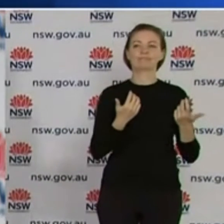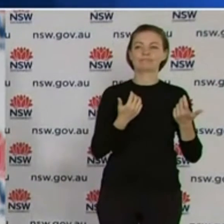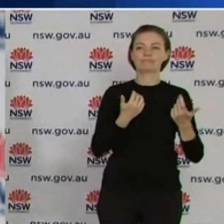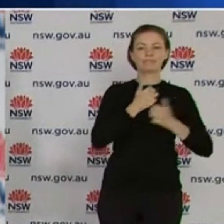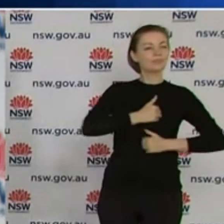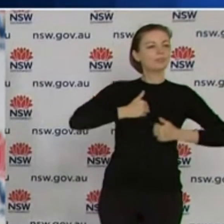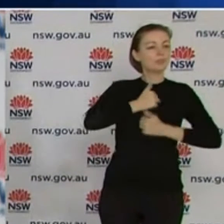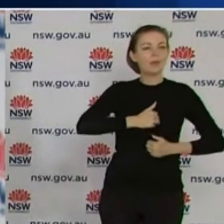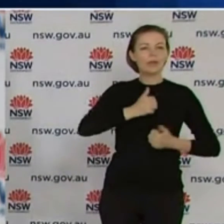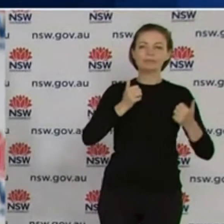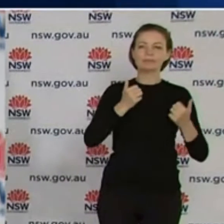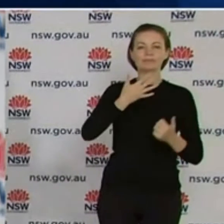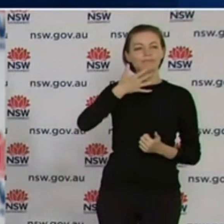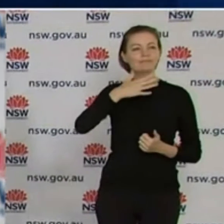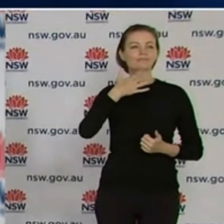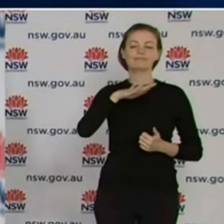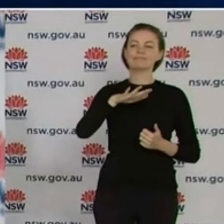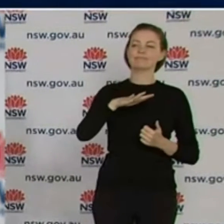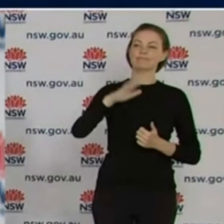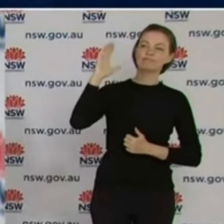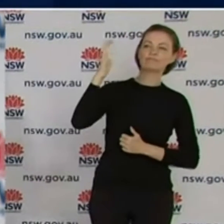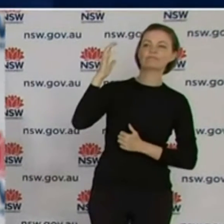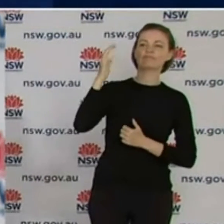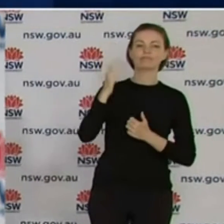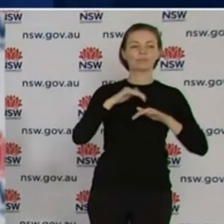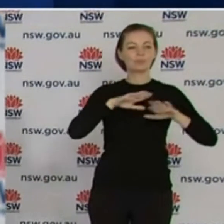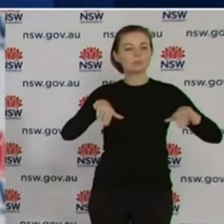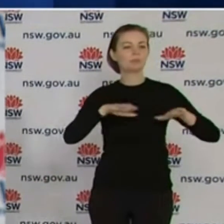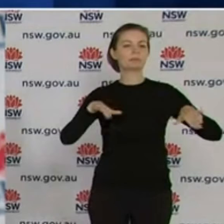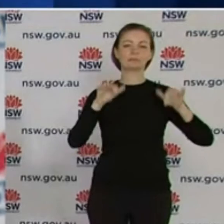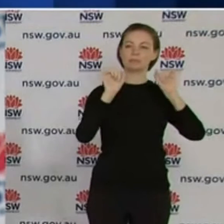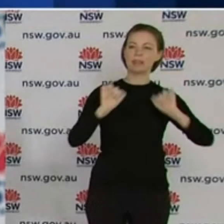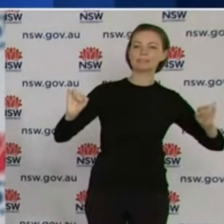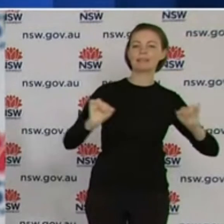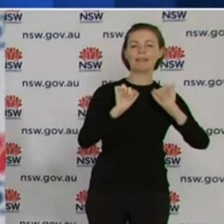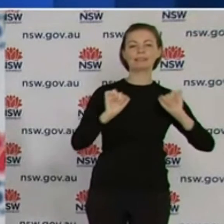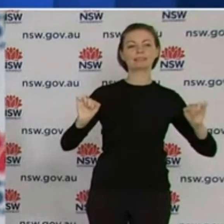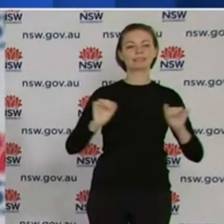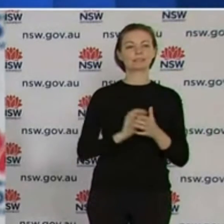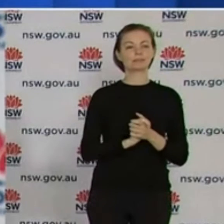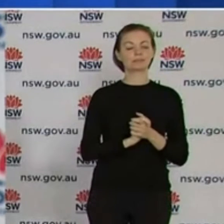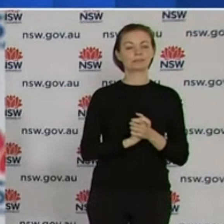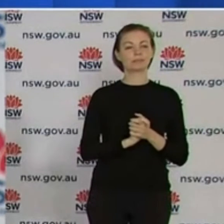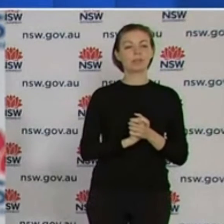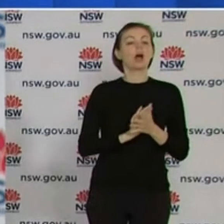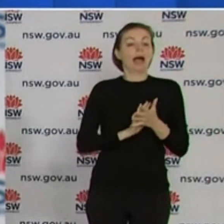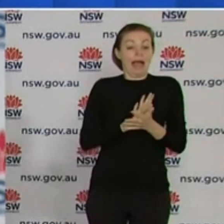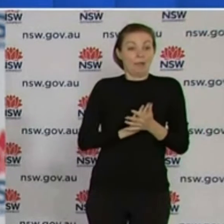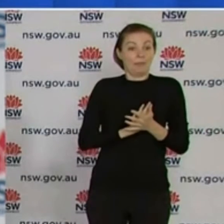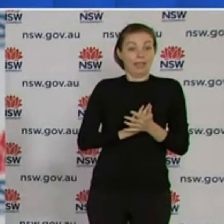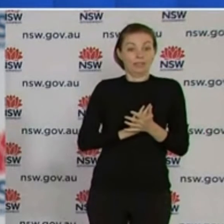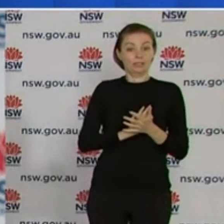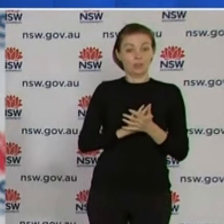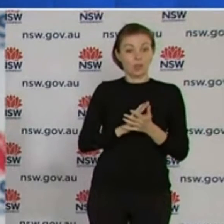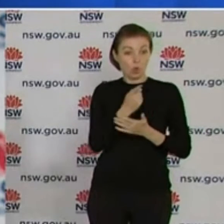health and recreation and exercise. And so from next Monday, the 27th, I should say all pools across New South Wales, not just